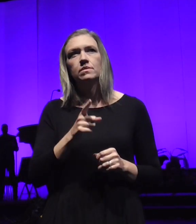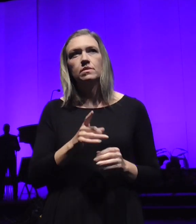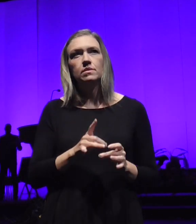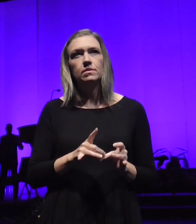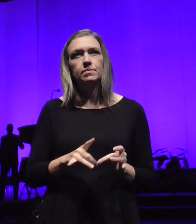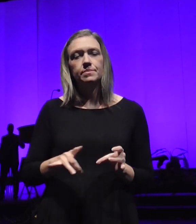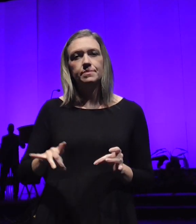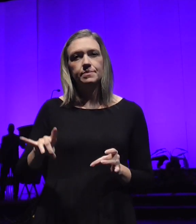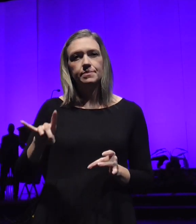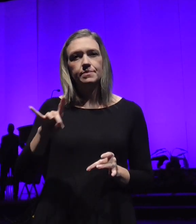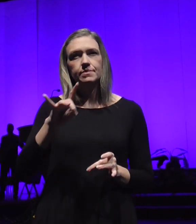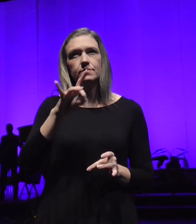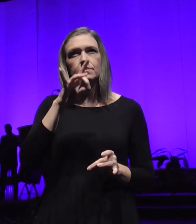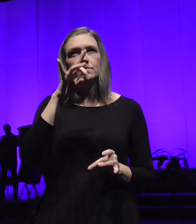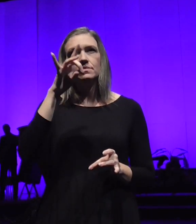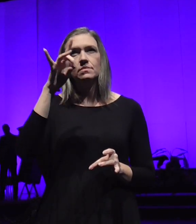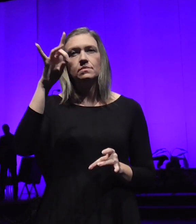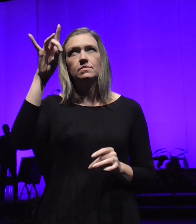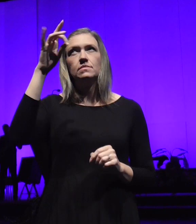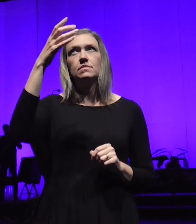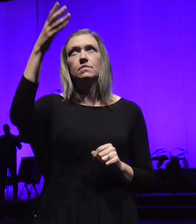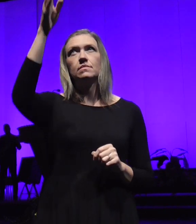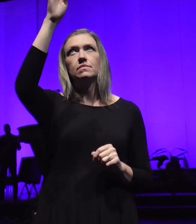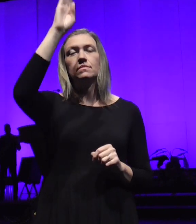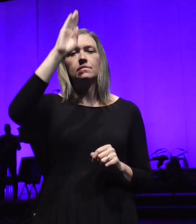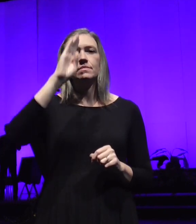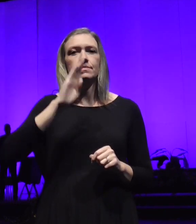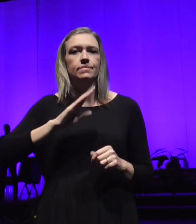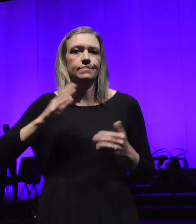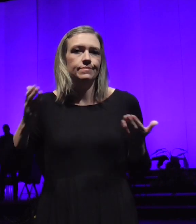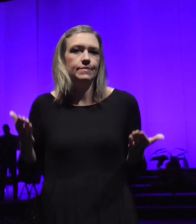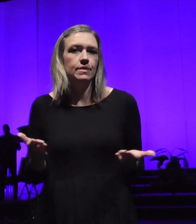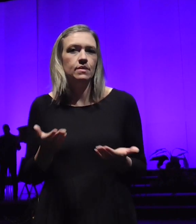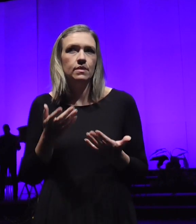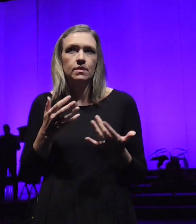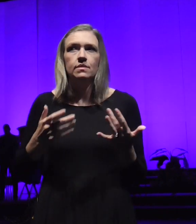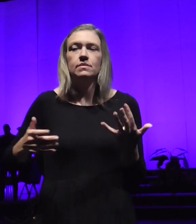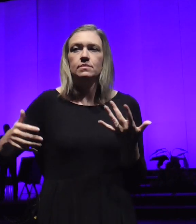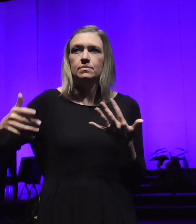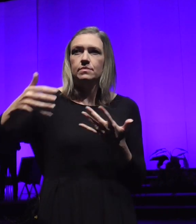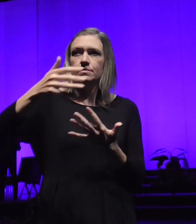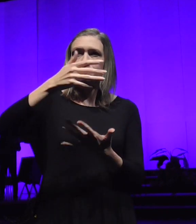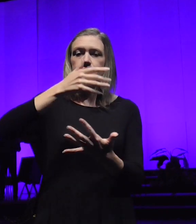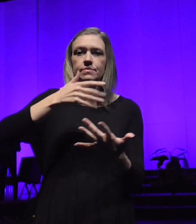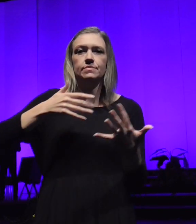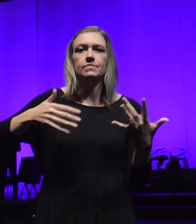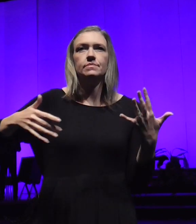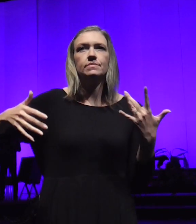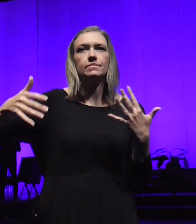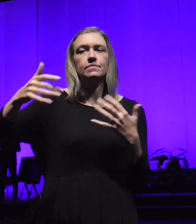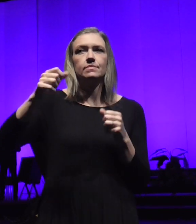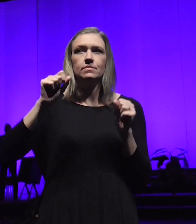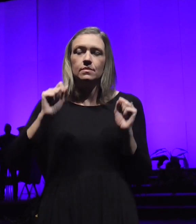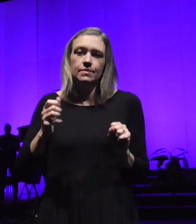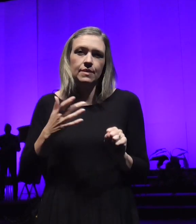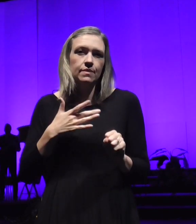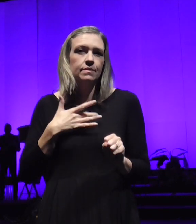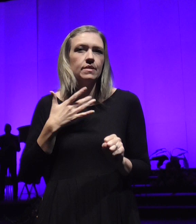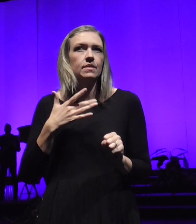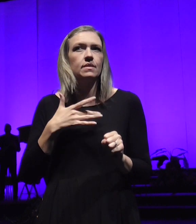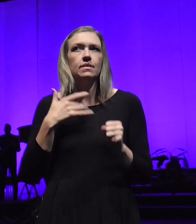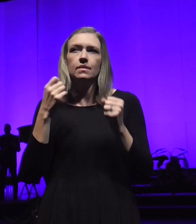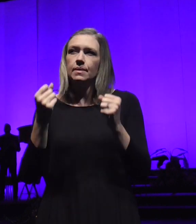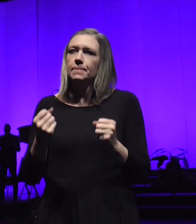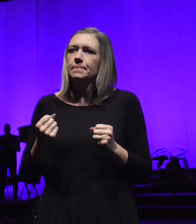Surely the presence of God is in this place. I